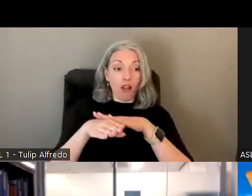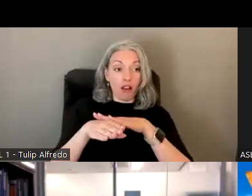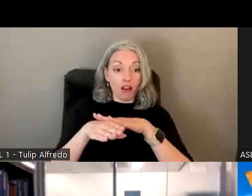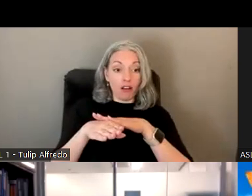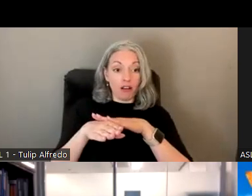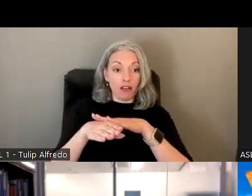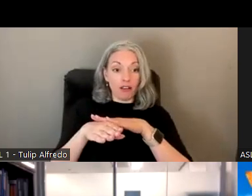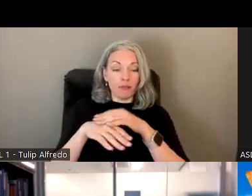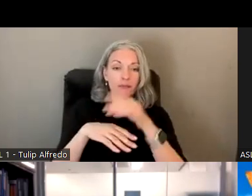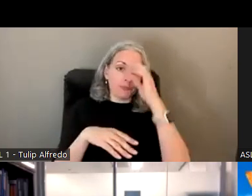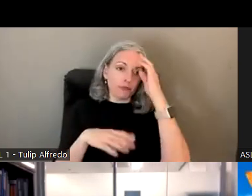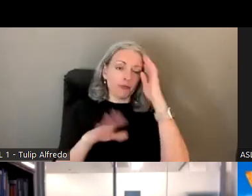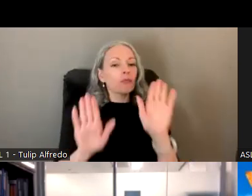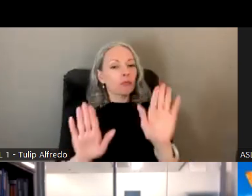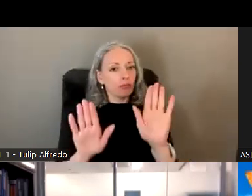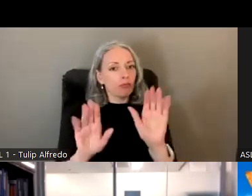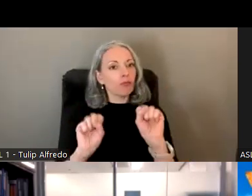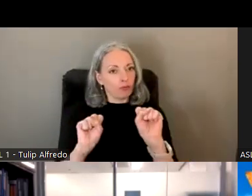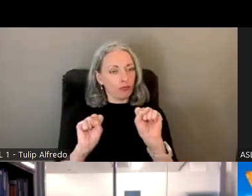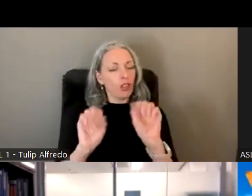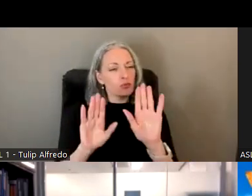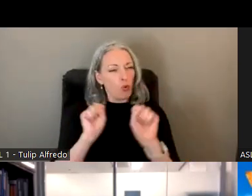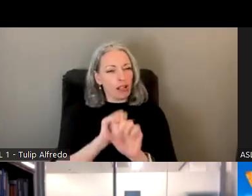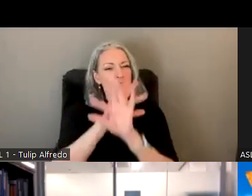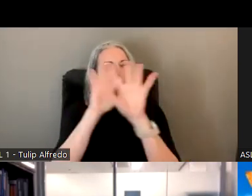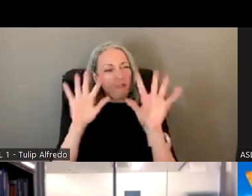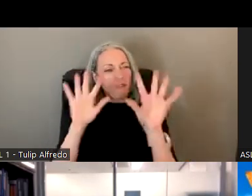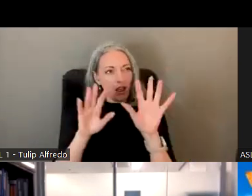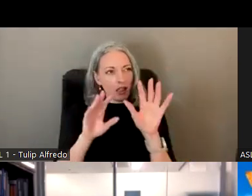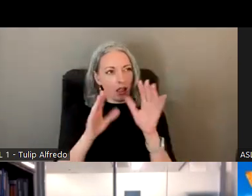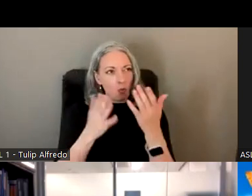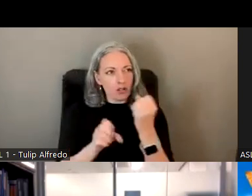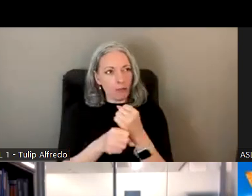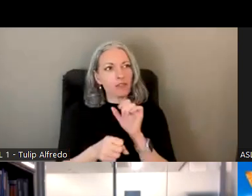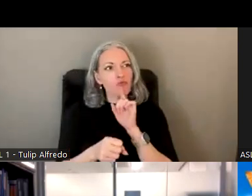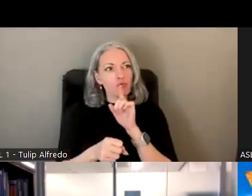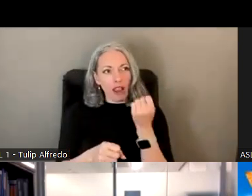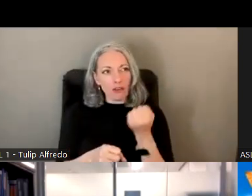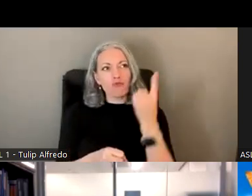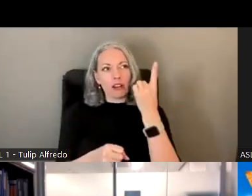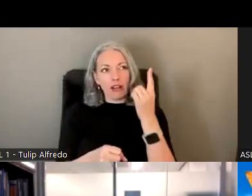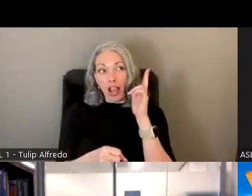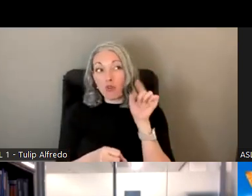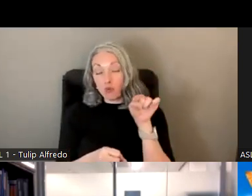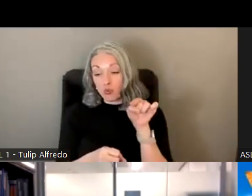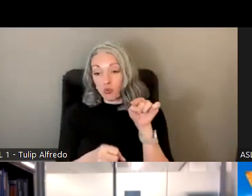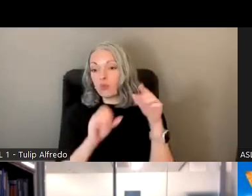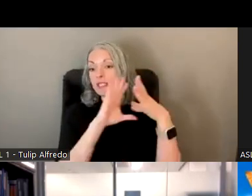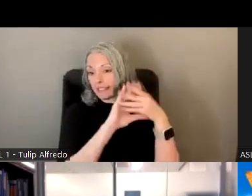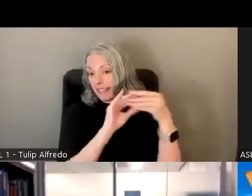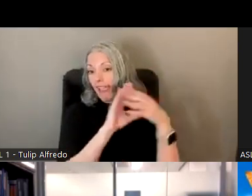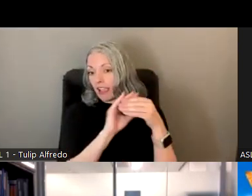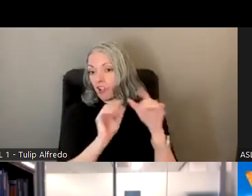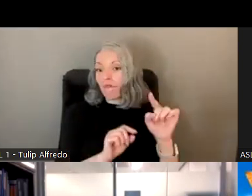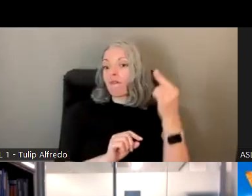And I know So can I just want to ask a clarifying question because I want to make sure I understand. So I heard you say your